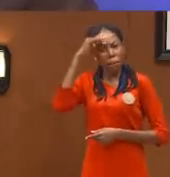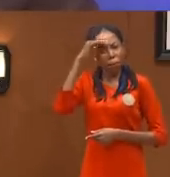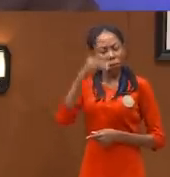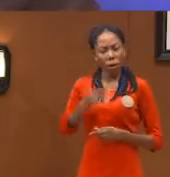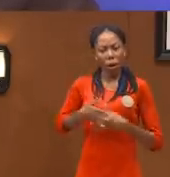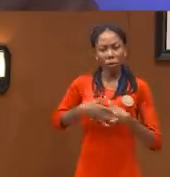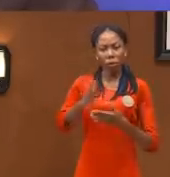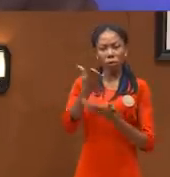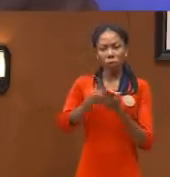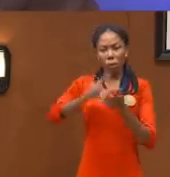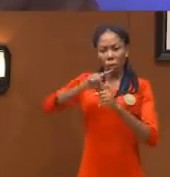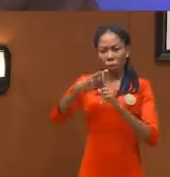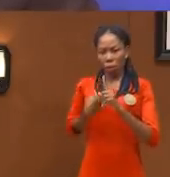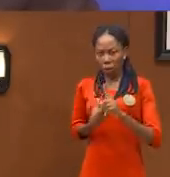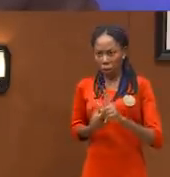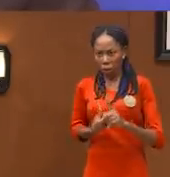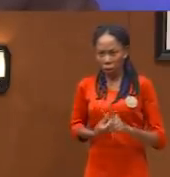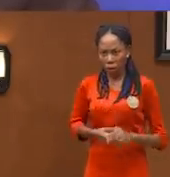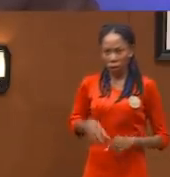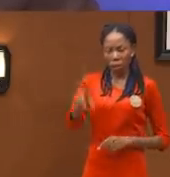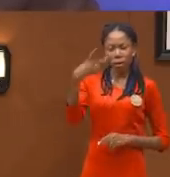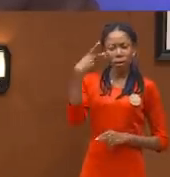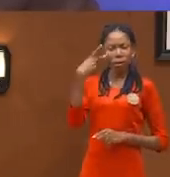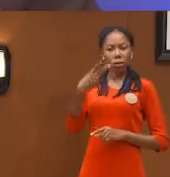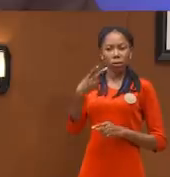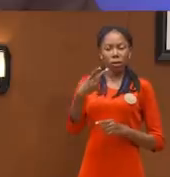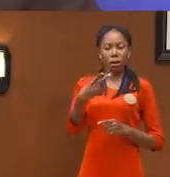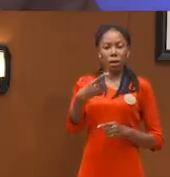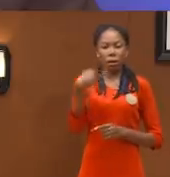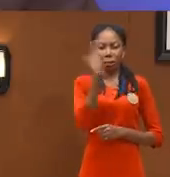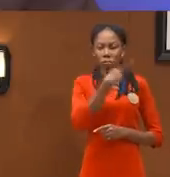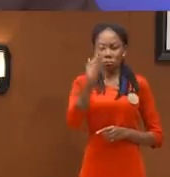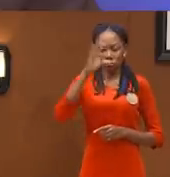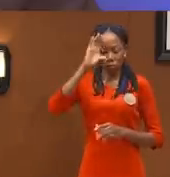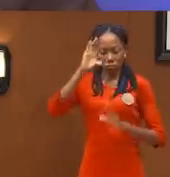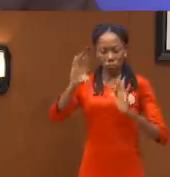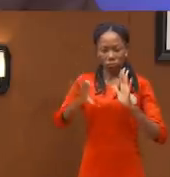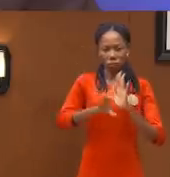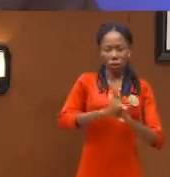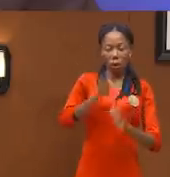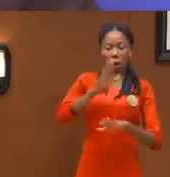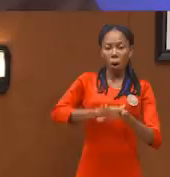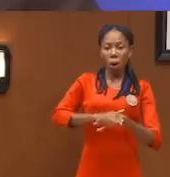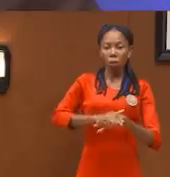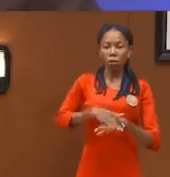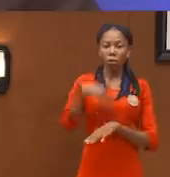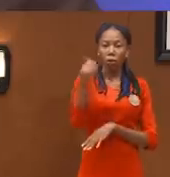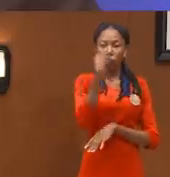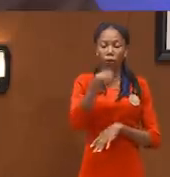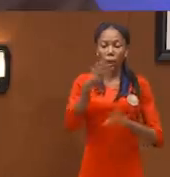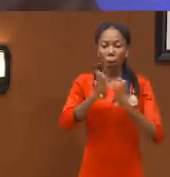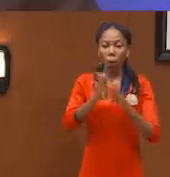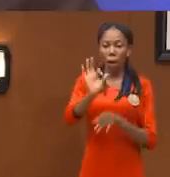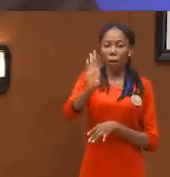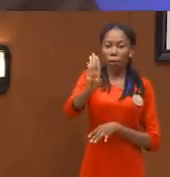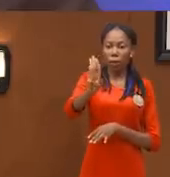After some months, I saw his picture on Facebook because he blocked me. I saw him posting a girl's picture